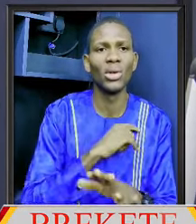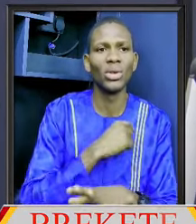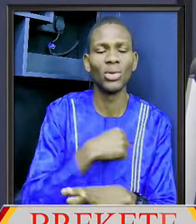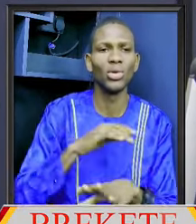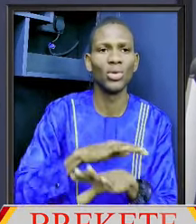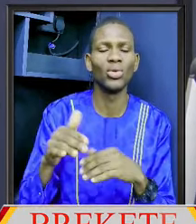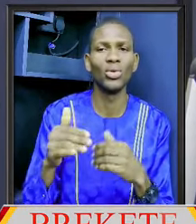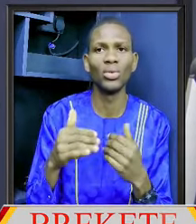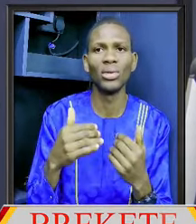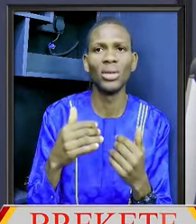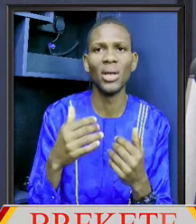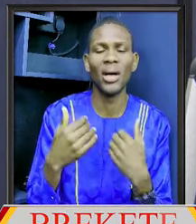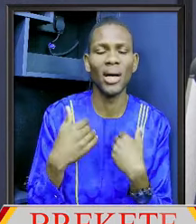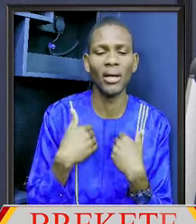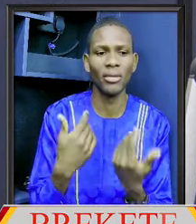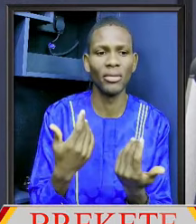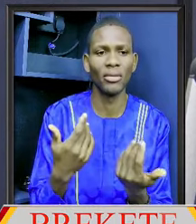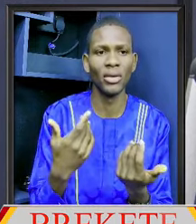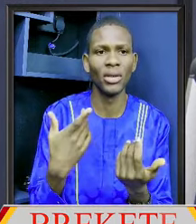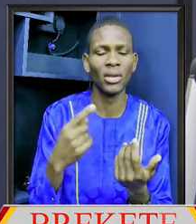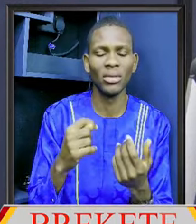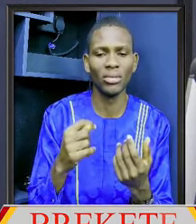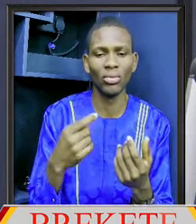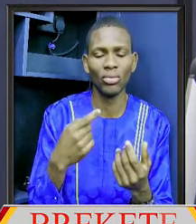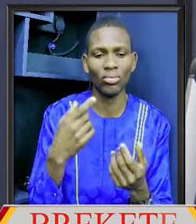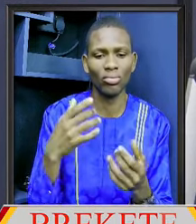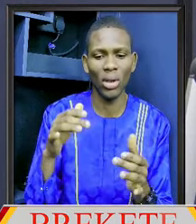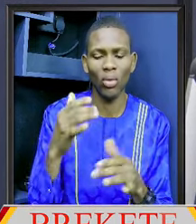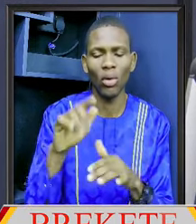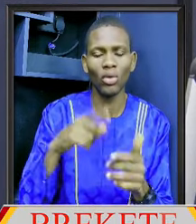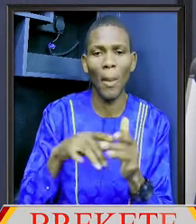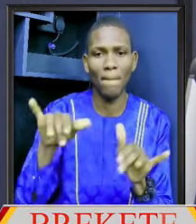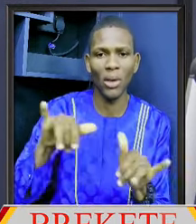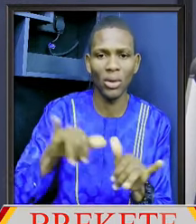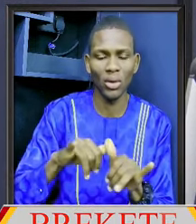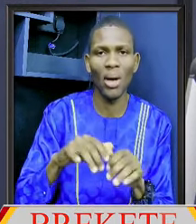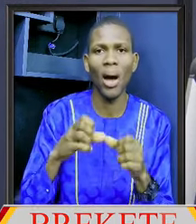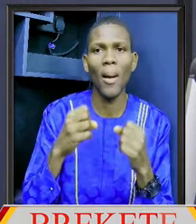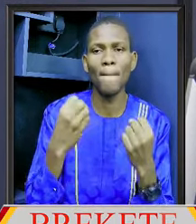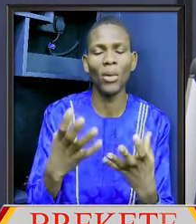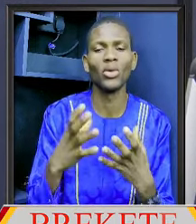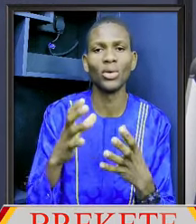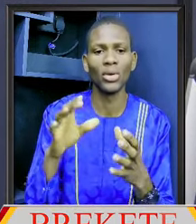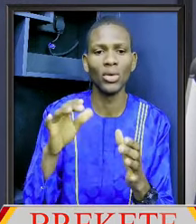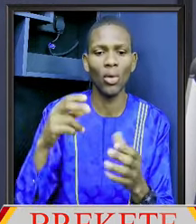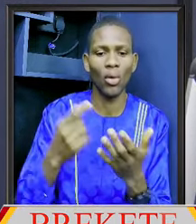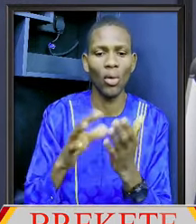of crude oil where then they produce for Nigeria, where then they take out of Nigeria.